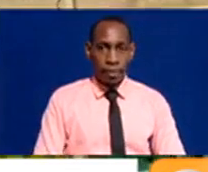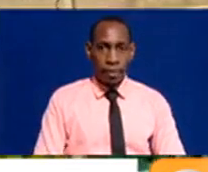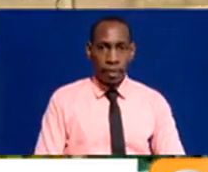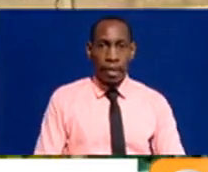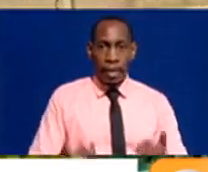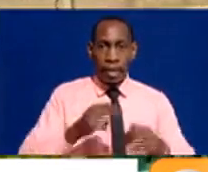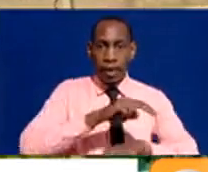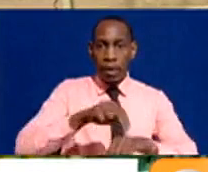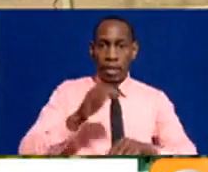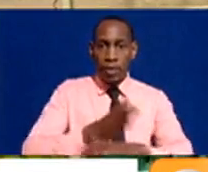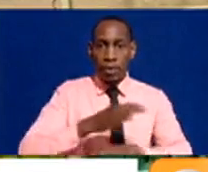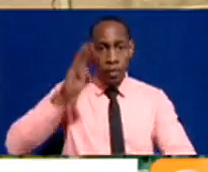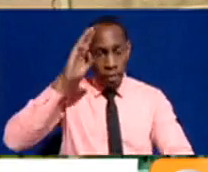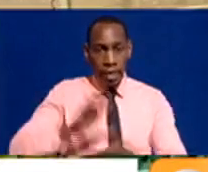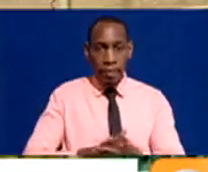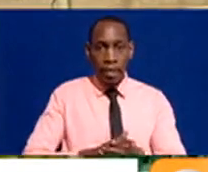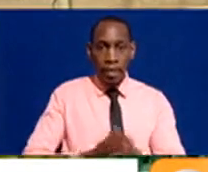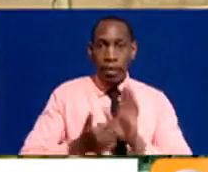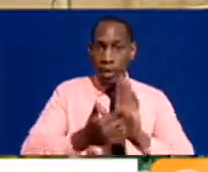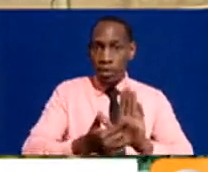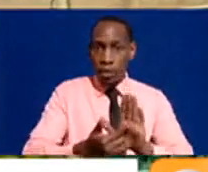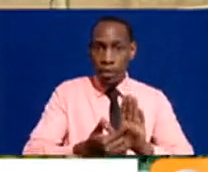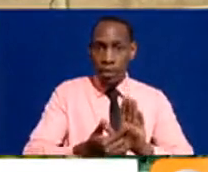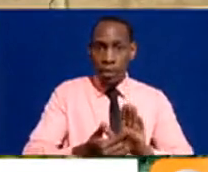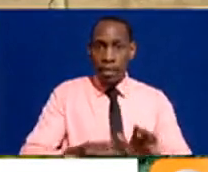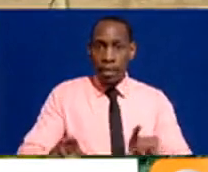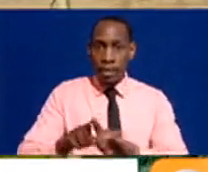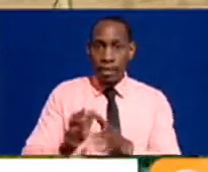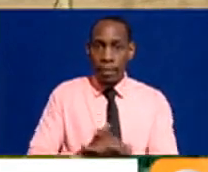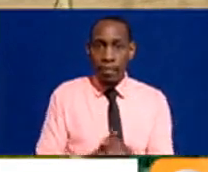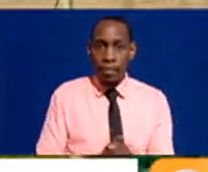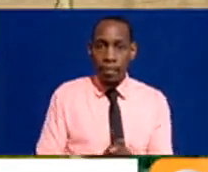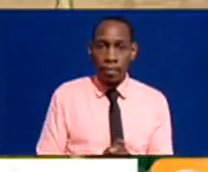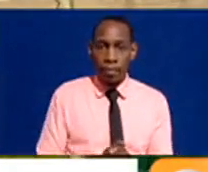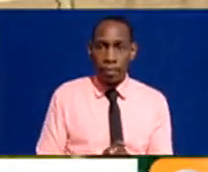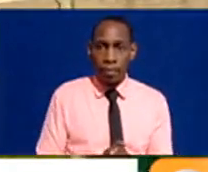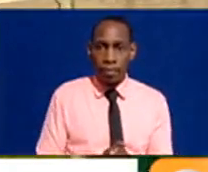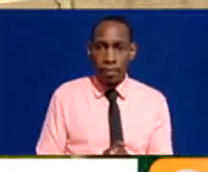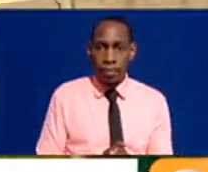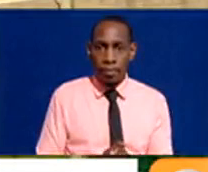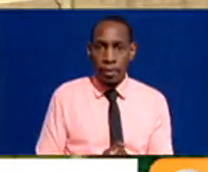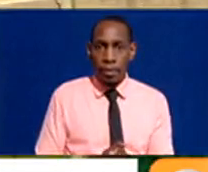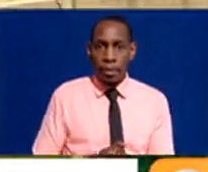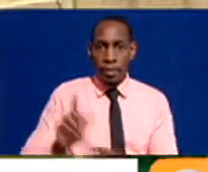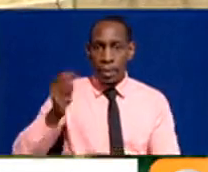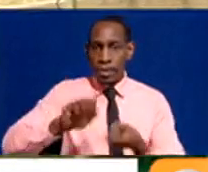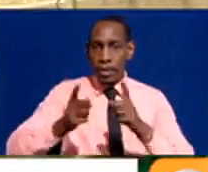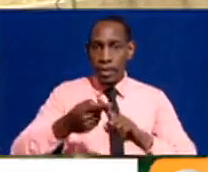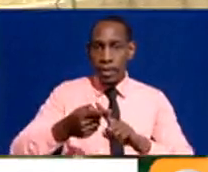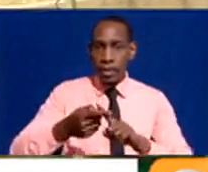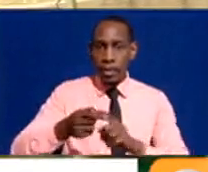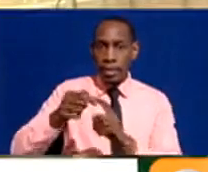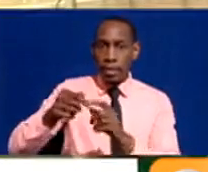Then the national anthem will be played in full by the band, during which Uhuru's presidential standard will be